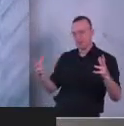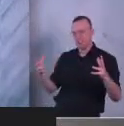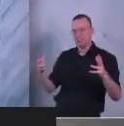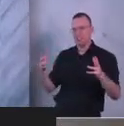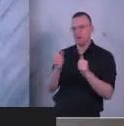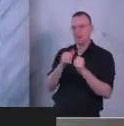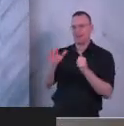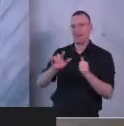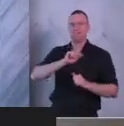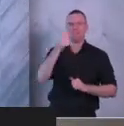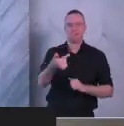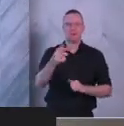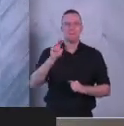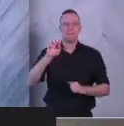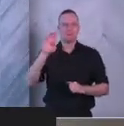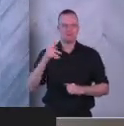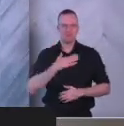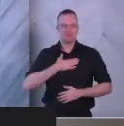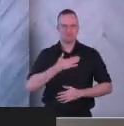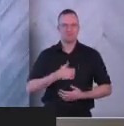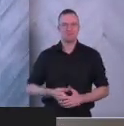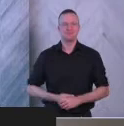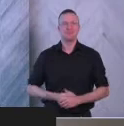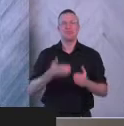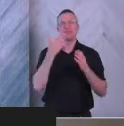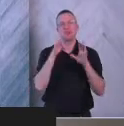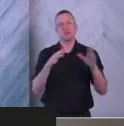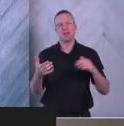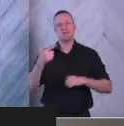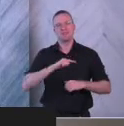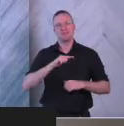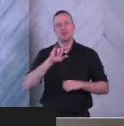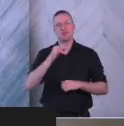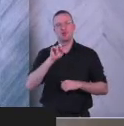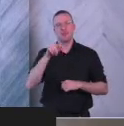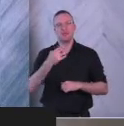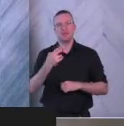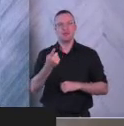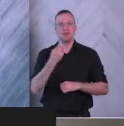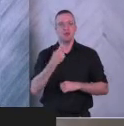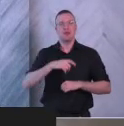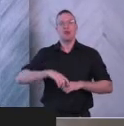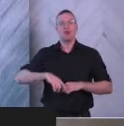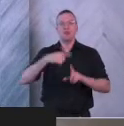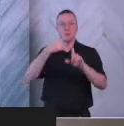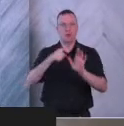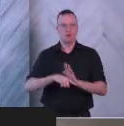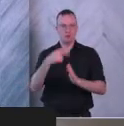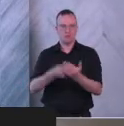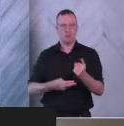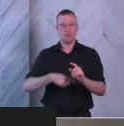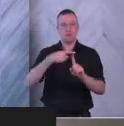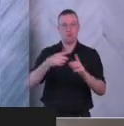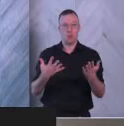With that, we'll move on to Mark, please. Thank you very much, Judith. You asked for a positive and a negative. I'd say that the positive is that now,